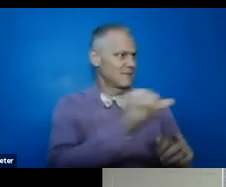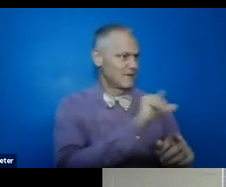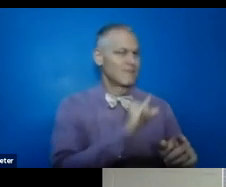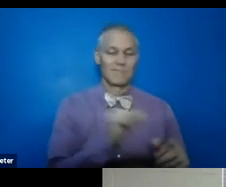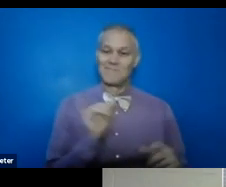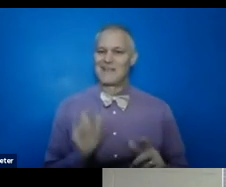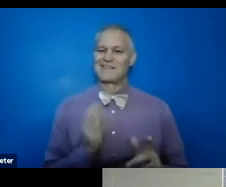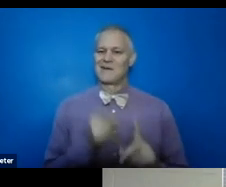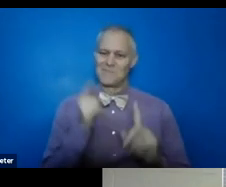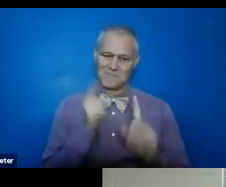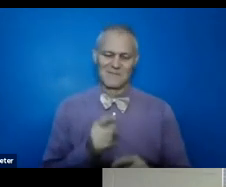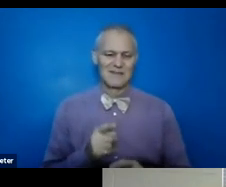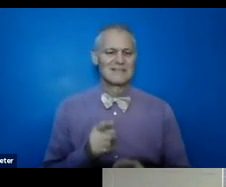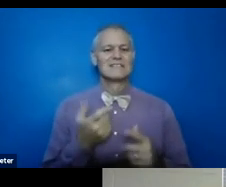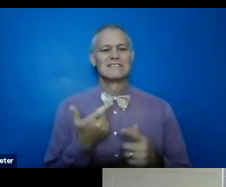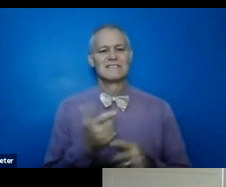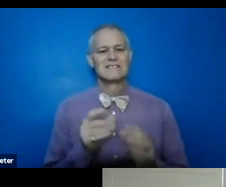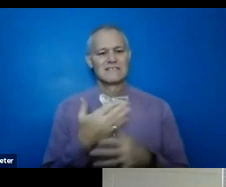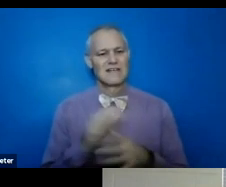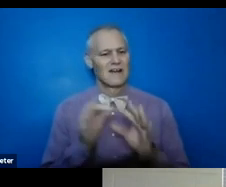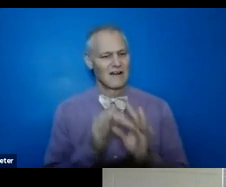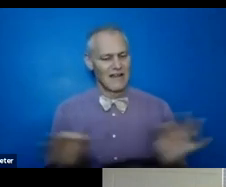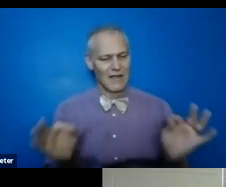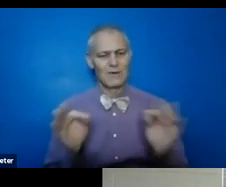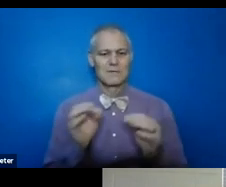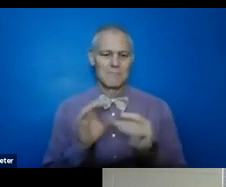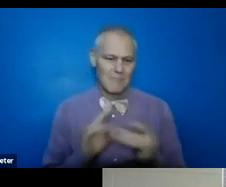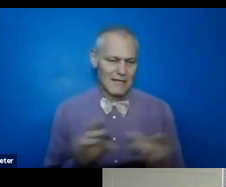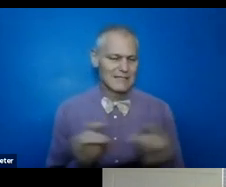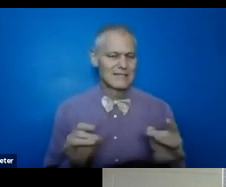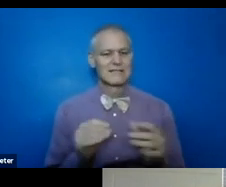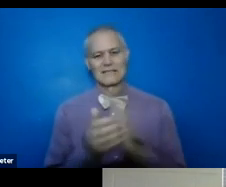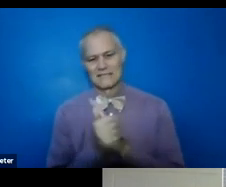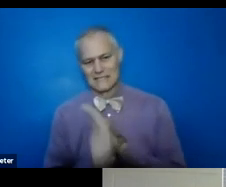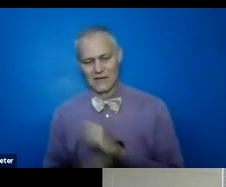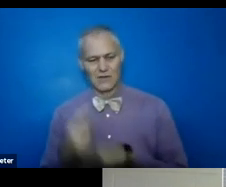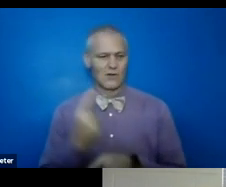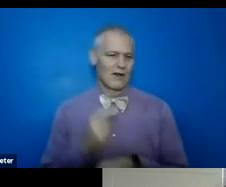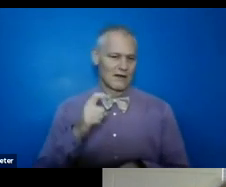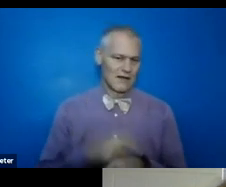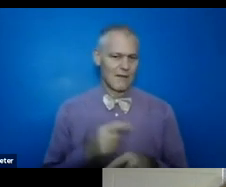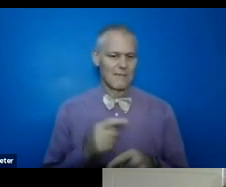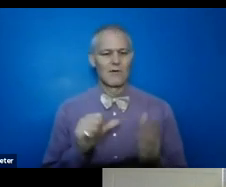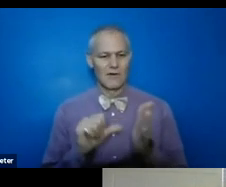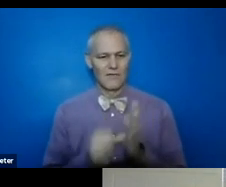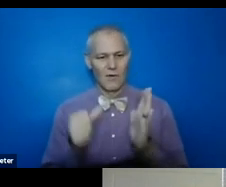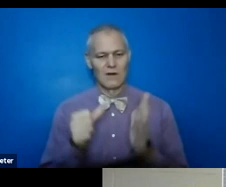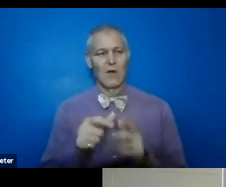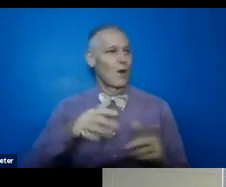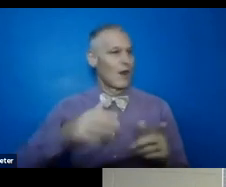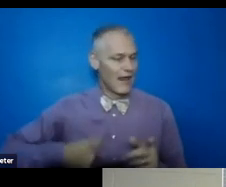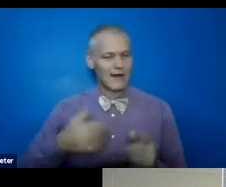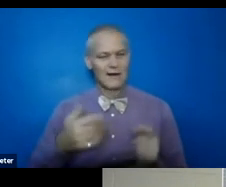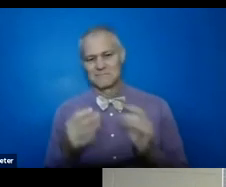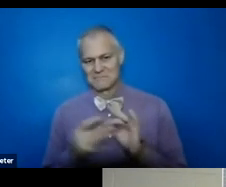doing. We all have shared language, shared messaging. We all know the skills that we teach. We all know the right time to reinforce them. If someone's late, we know what to say. And we